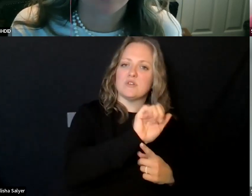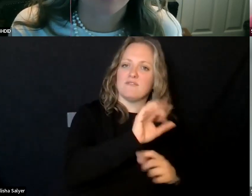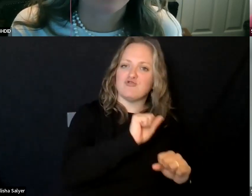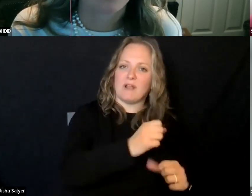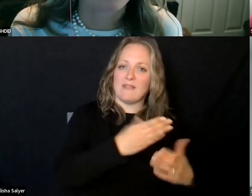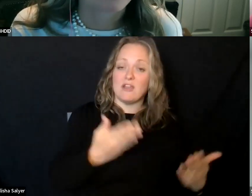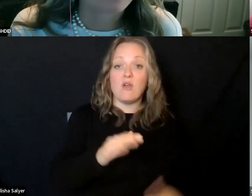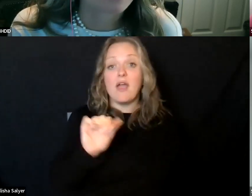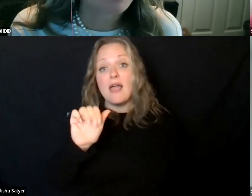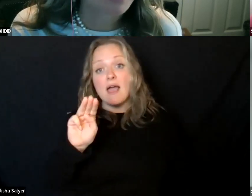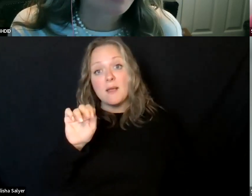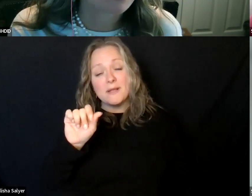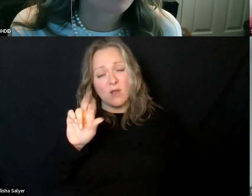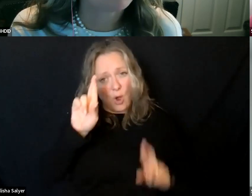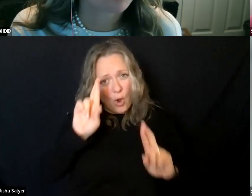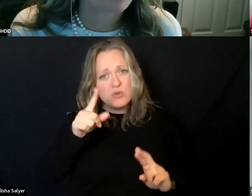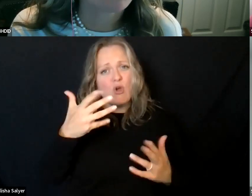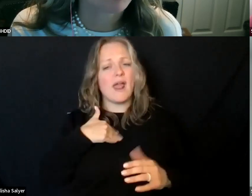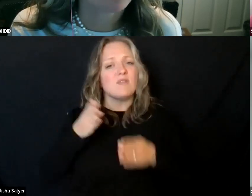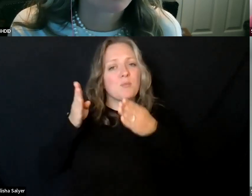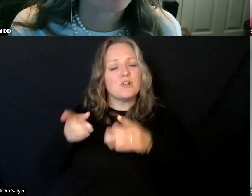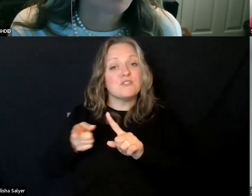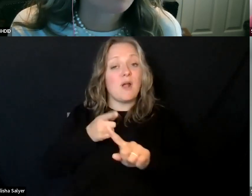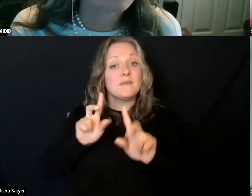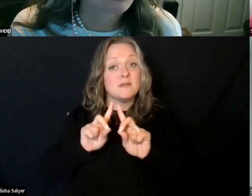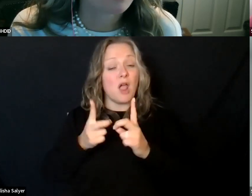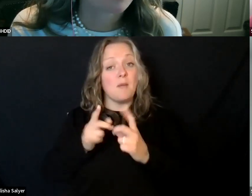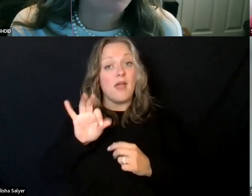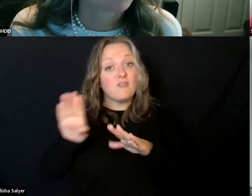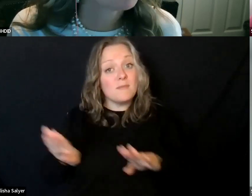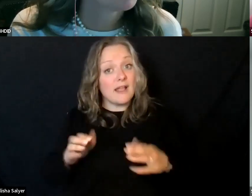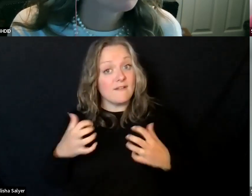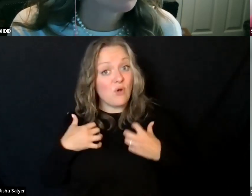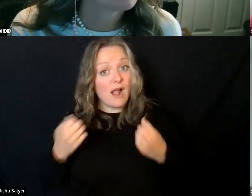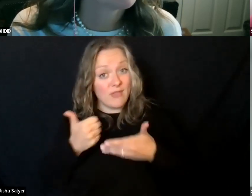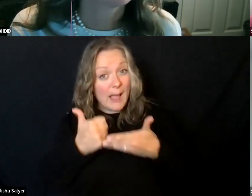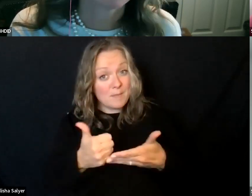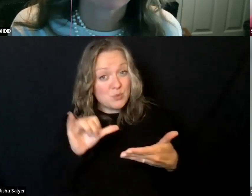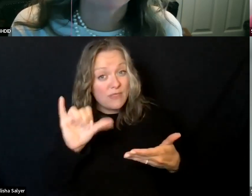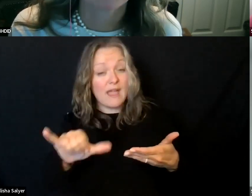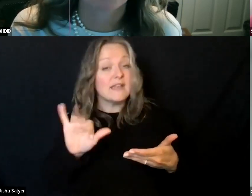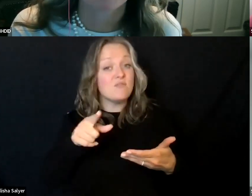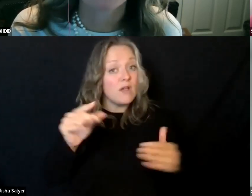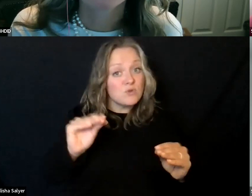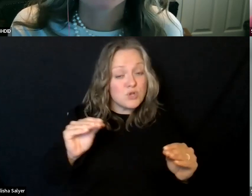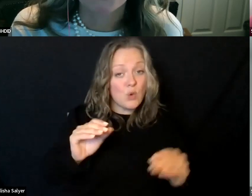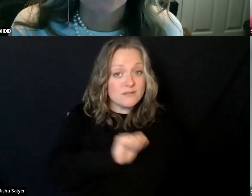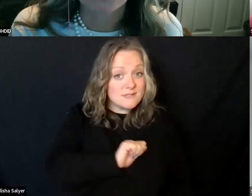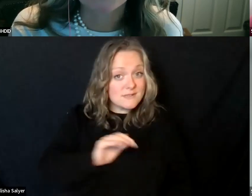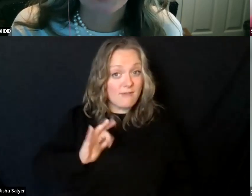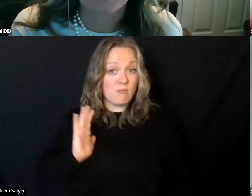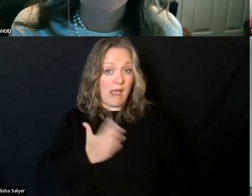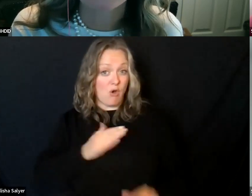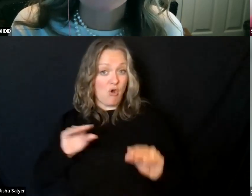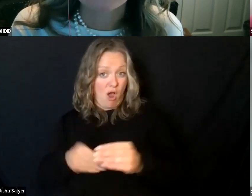for Behavioral Health assisting with that. And if not, if you want to drop that in the chat, you don't have anyone helping. So